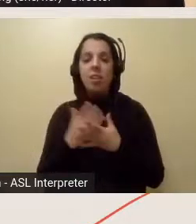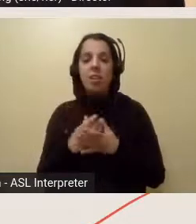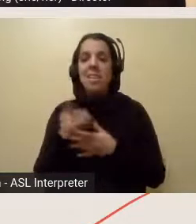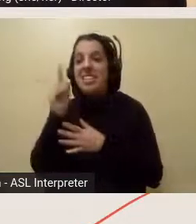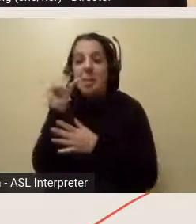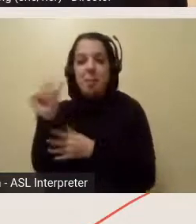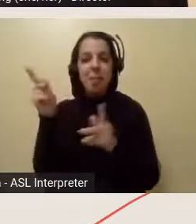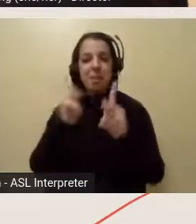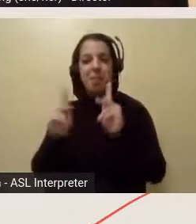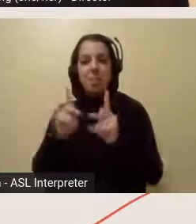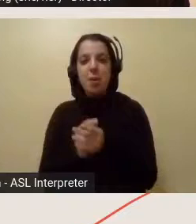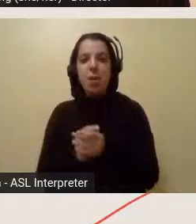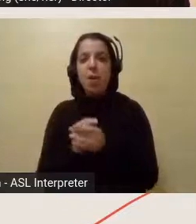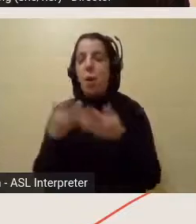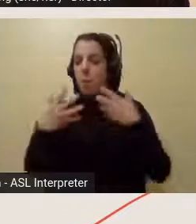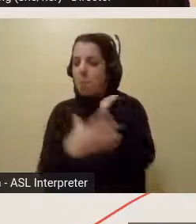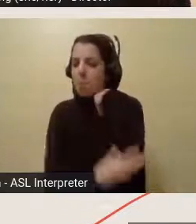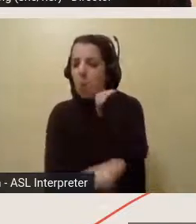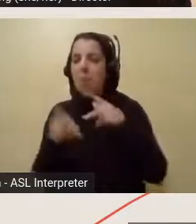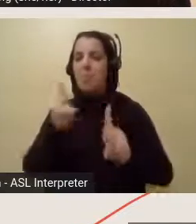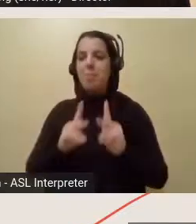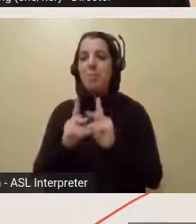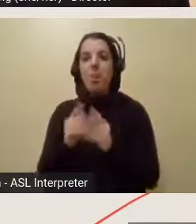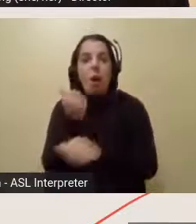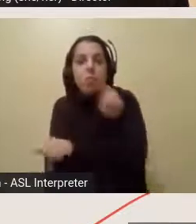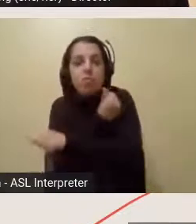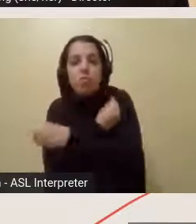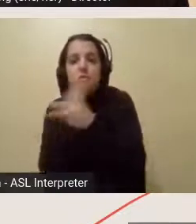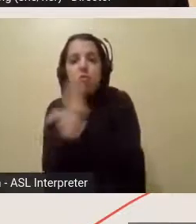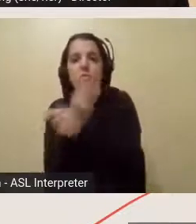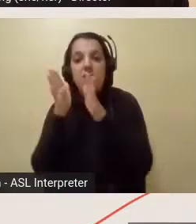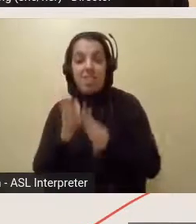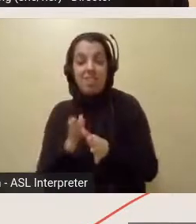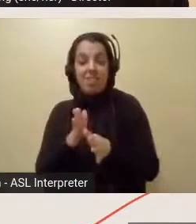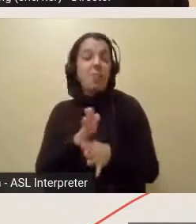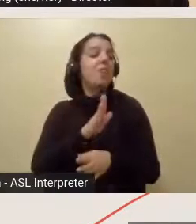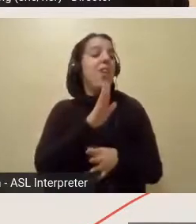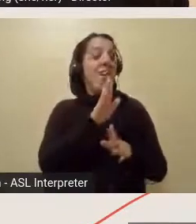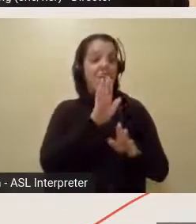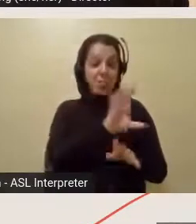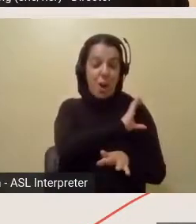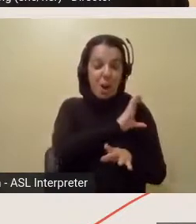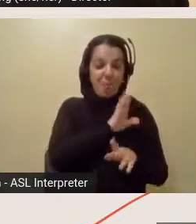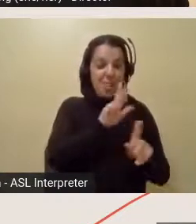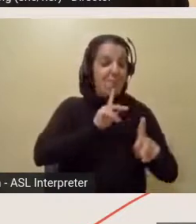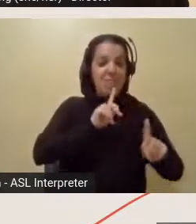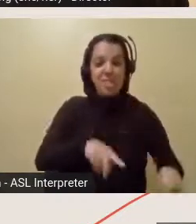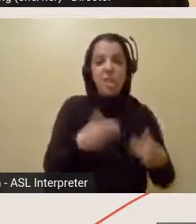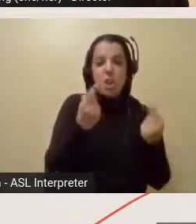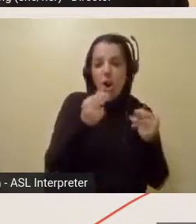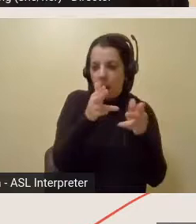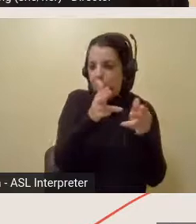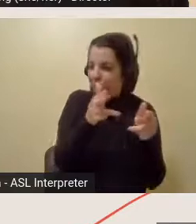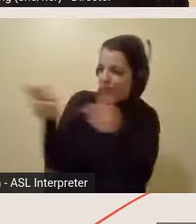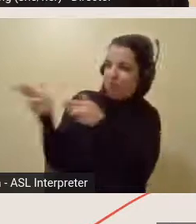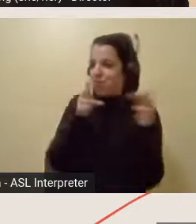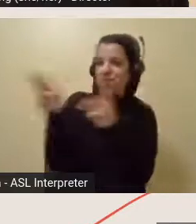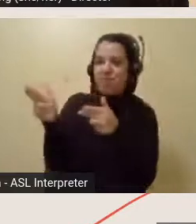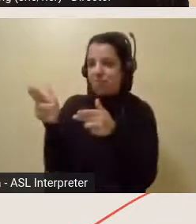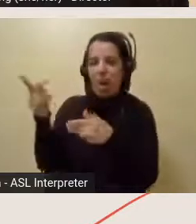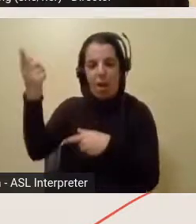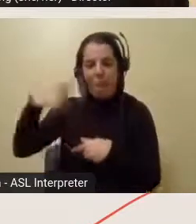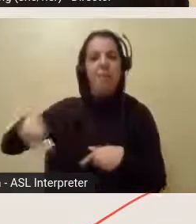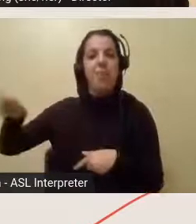disability, of poor people, of drug users, that the immediate reaction is to fire and discharge their